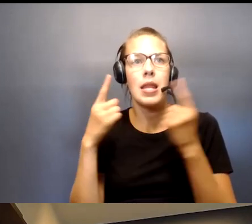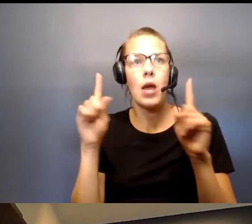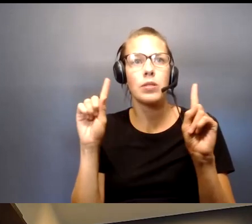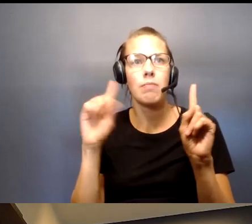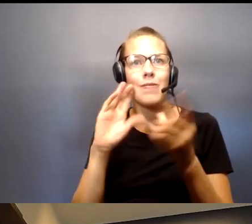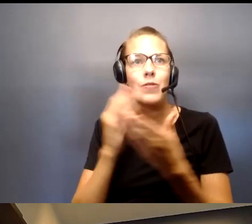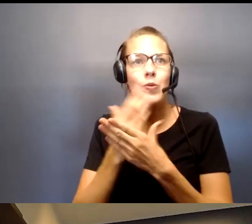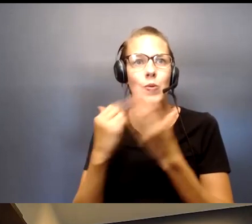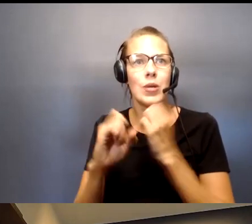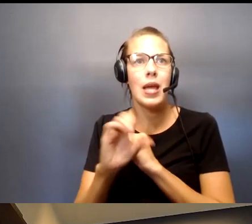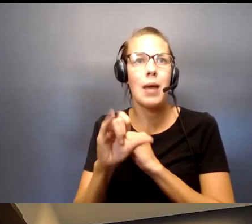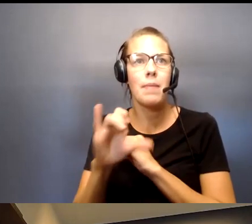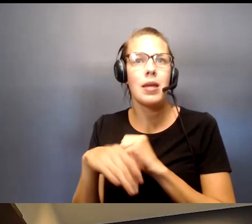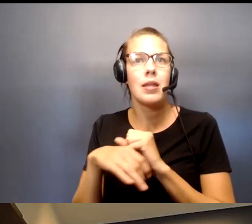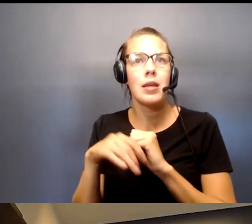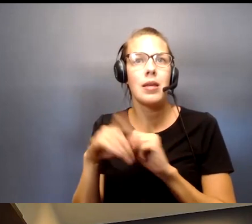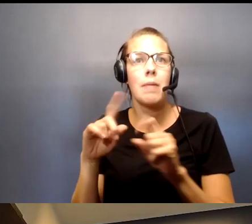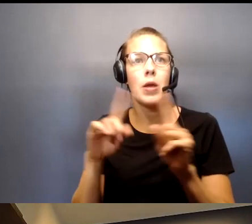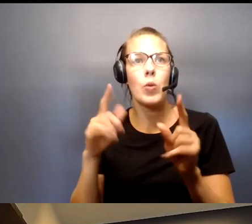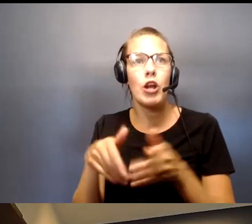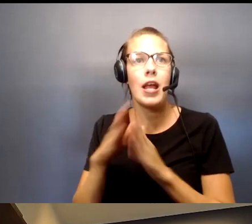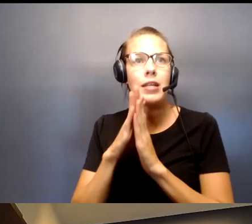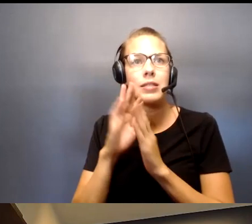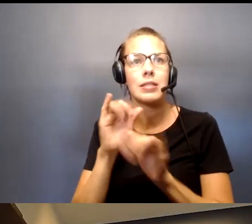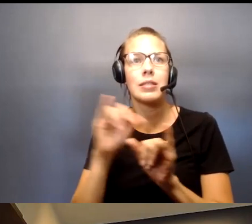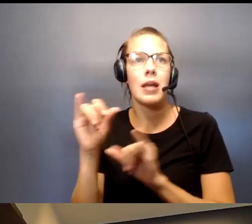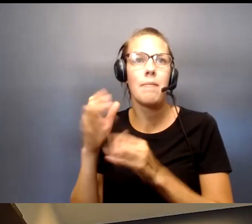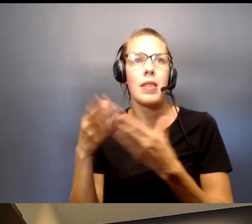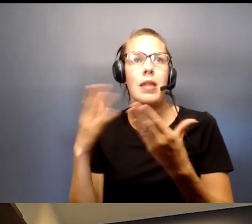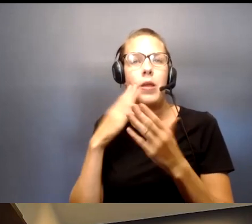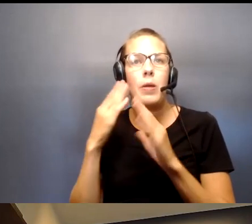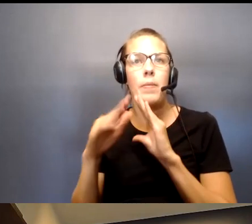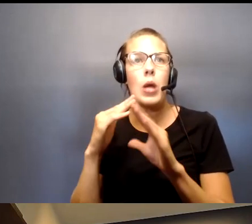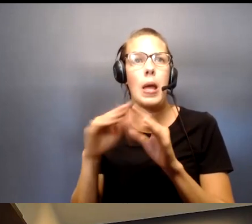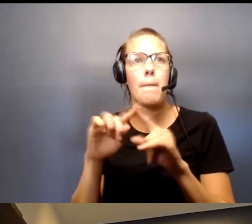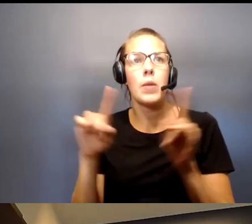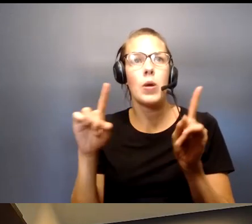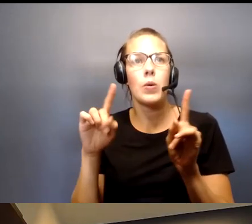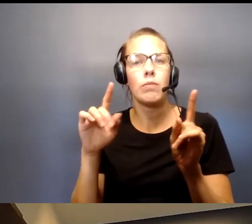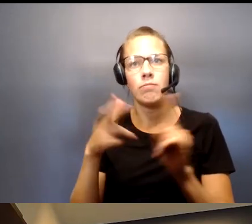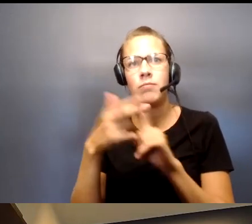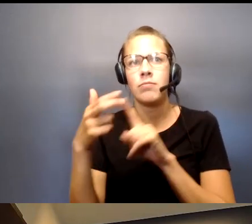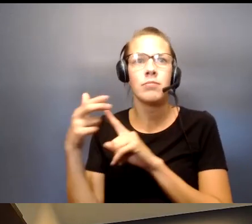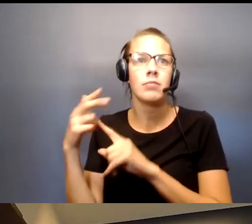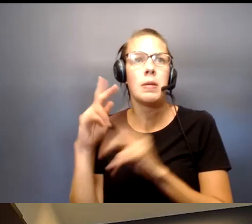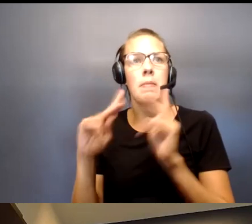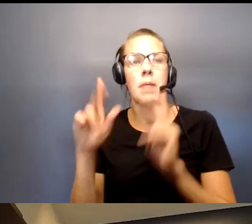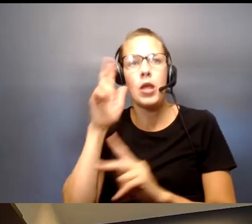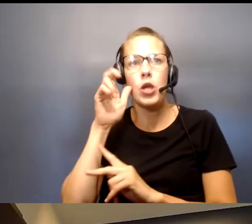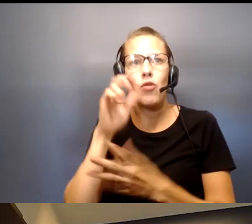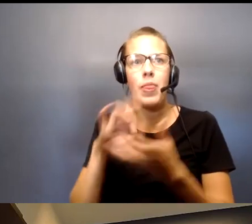new campaign, but we're asking the same thing of the community, but we're just imploring the community to please hear the